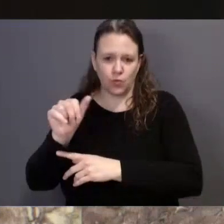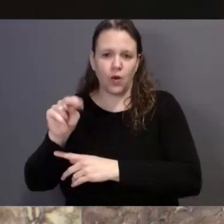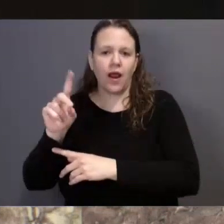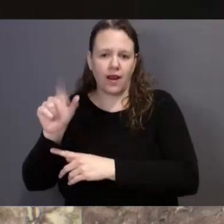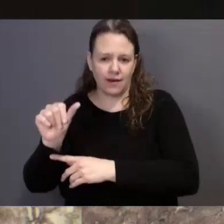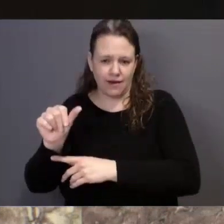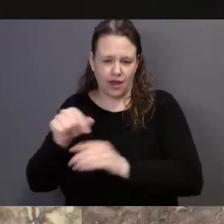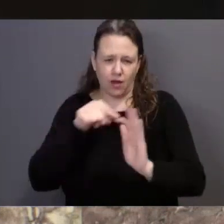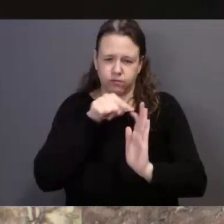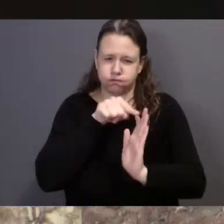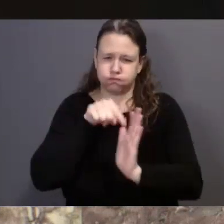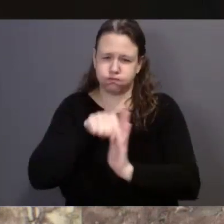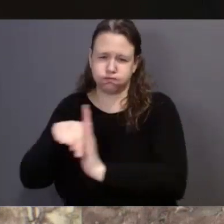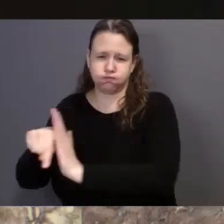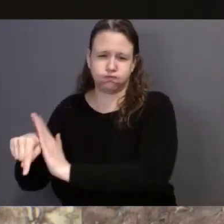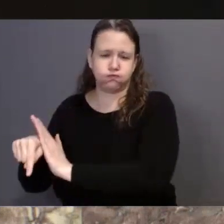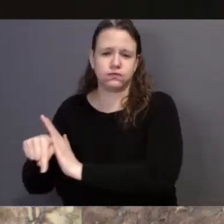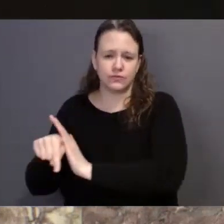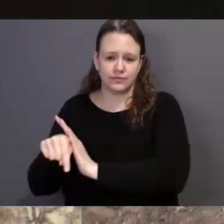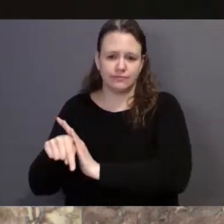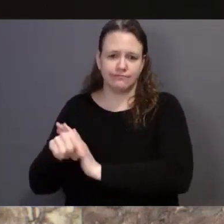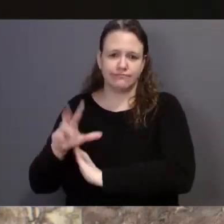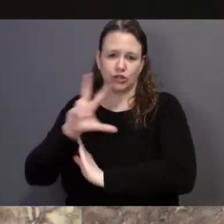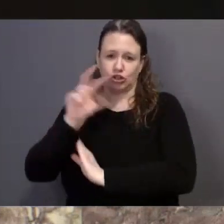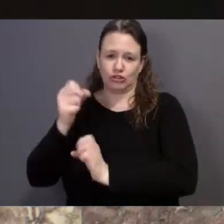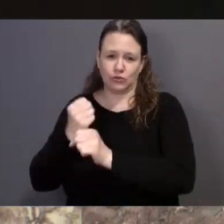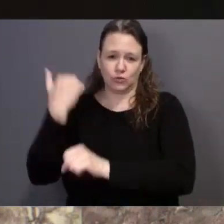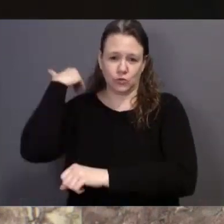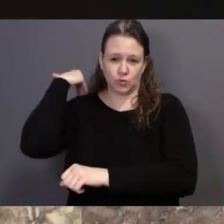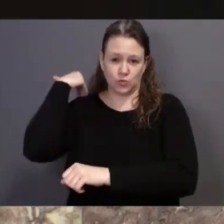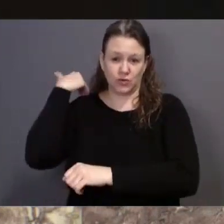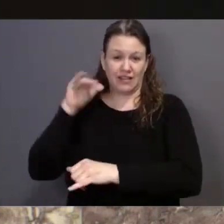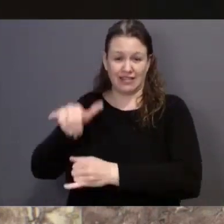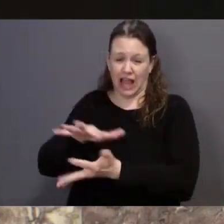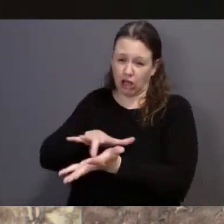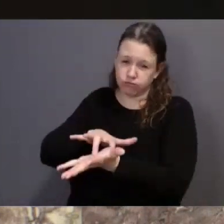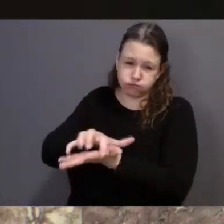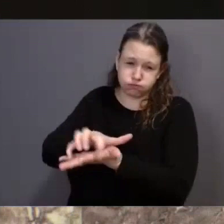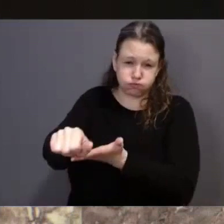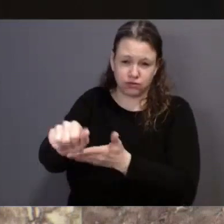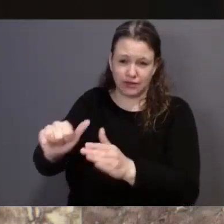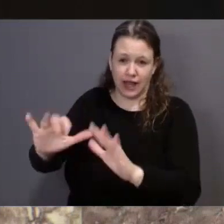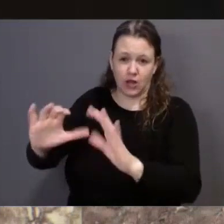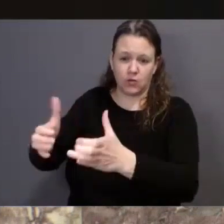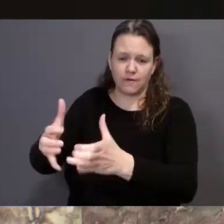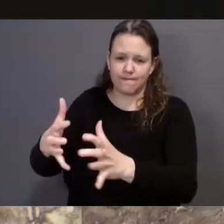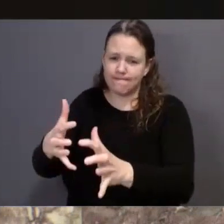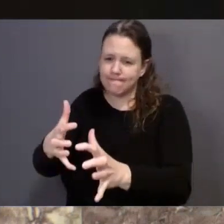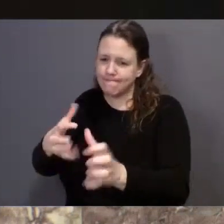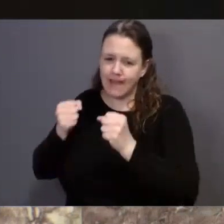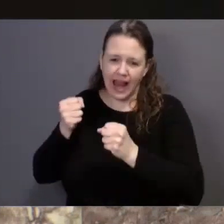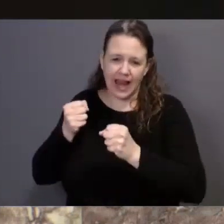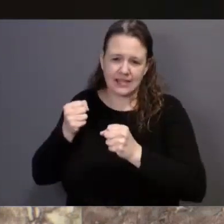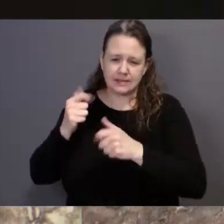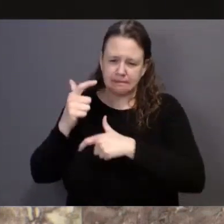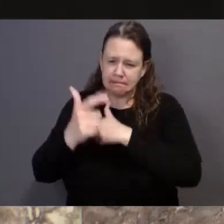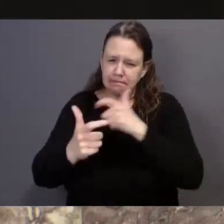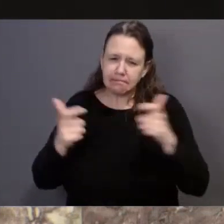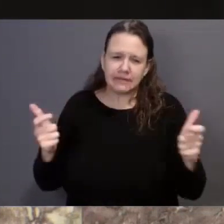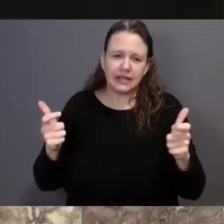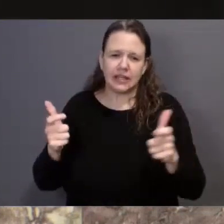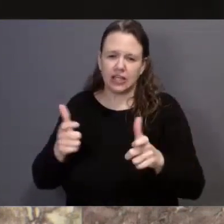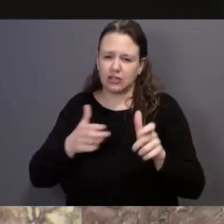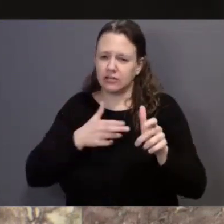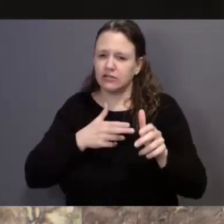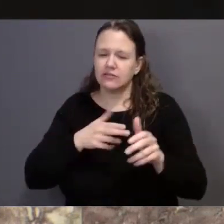government. It was among the fastest mass killings in history. 100 days later, 3/4 of Rwanda's Tutsis, about 500,000 people, were